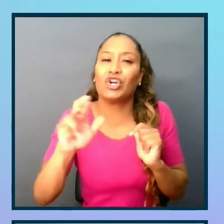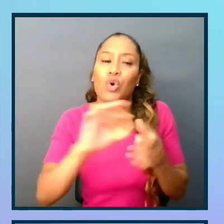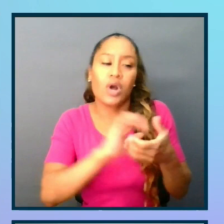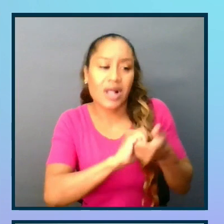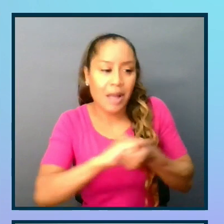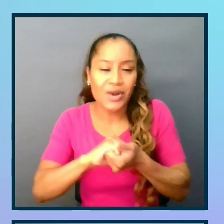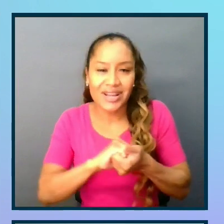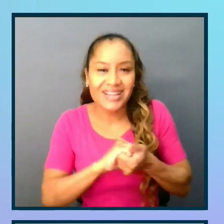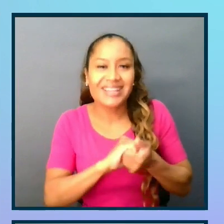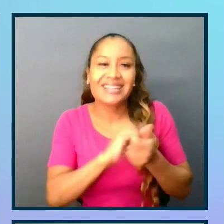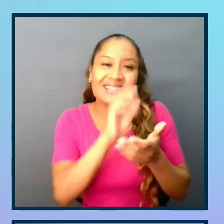devs at Deque.